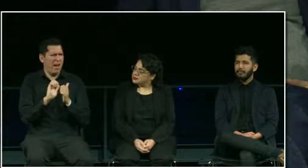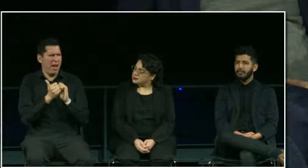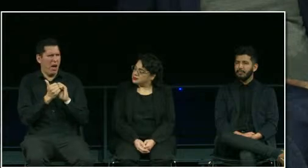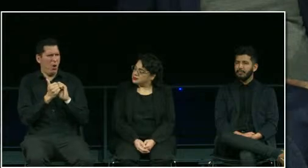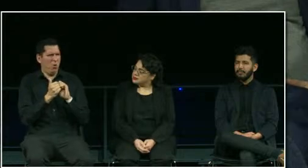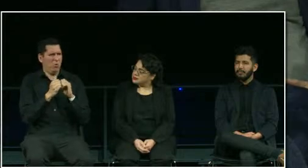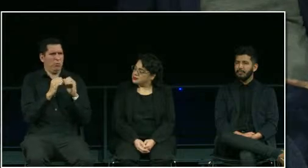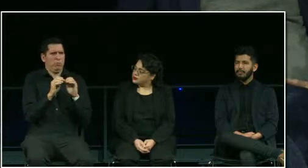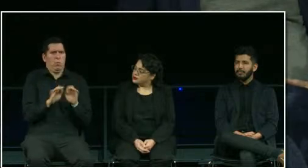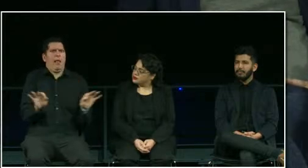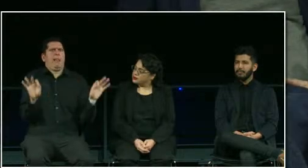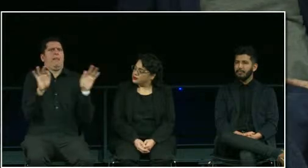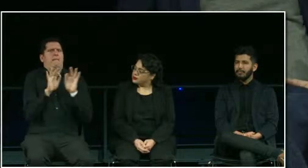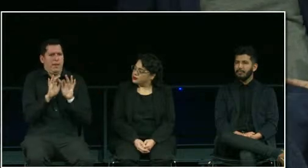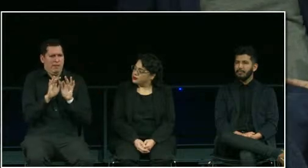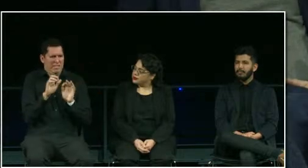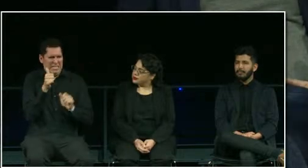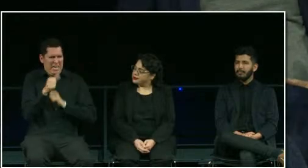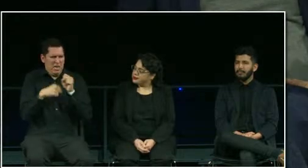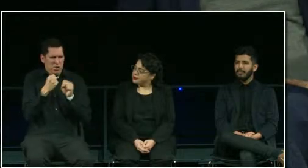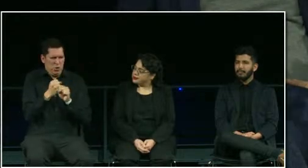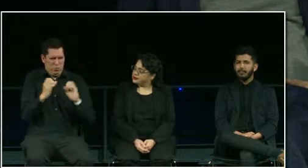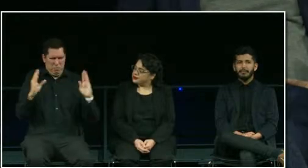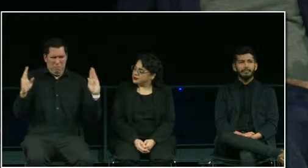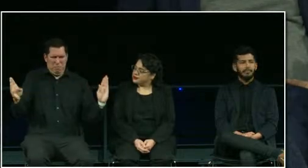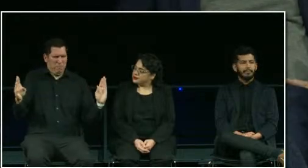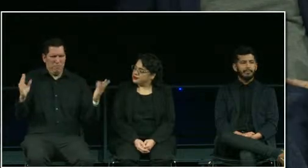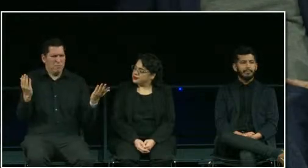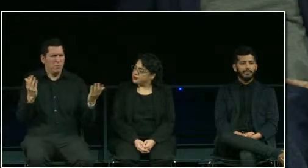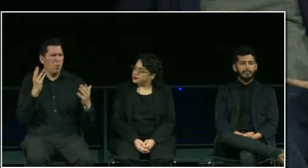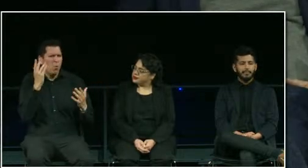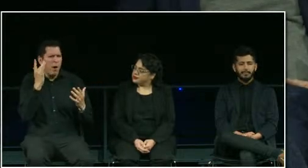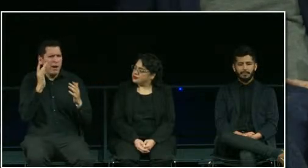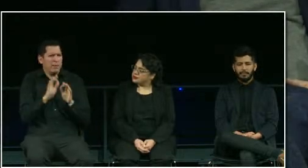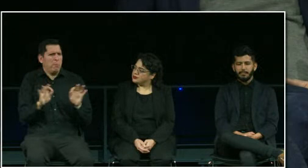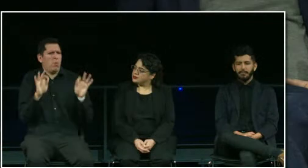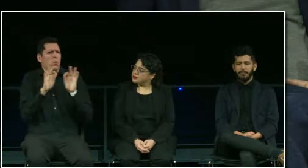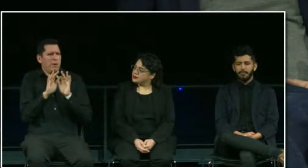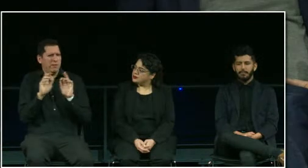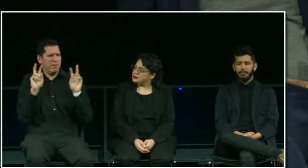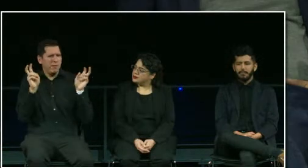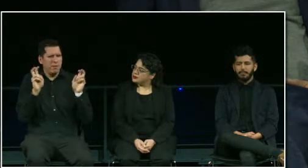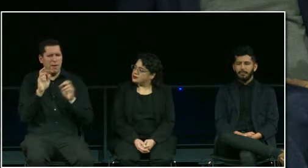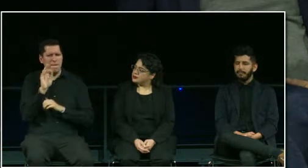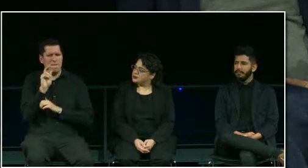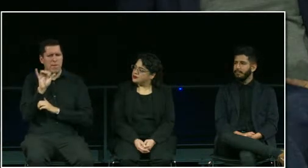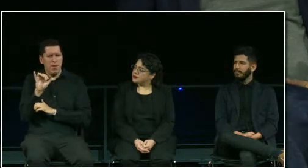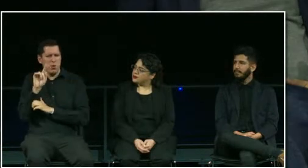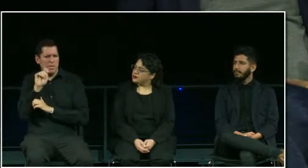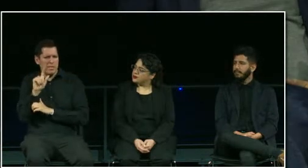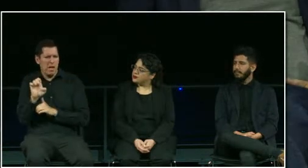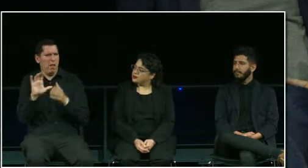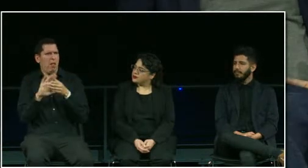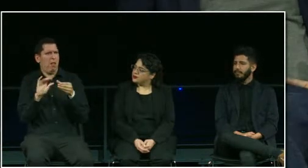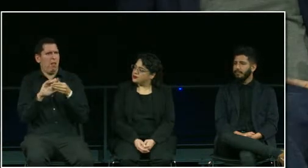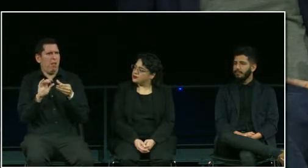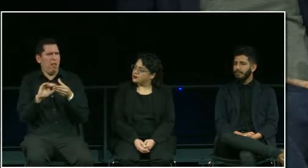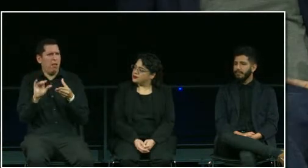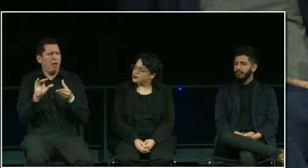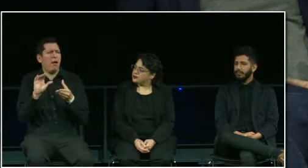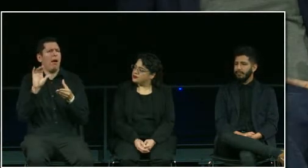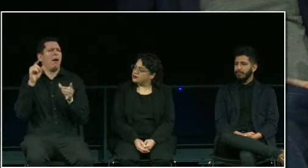after a decade? Why is it a fairy tale for our time? And I think the thing that we kind of grabbed onto